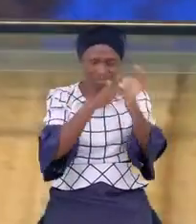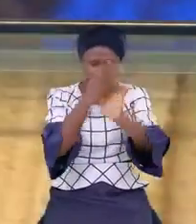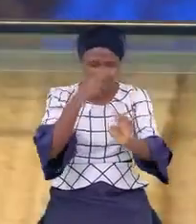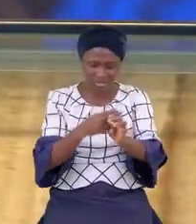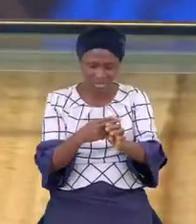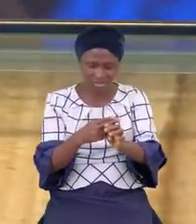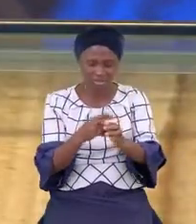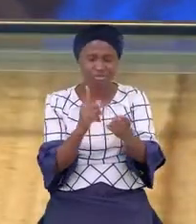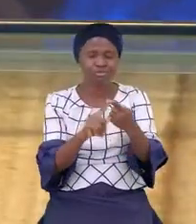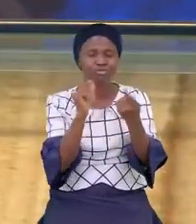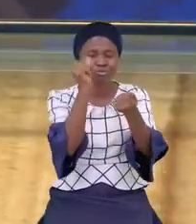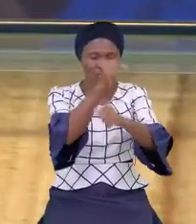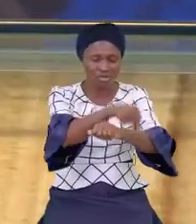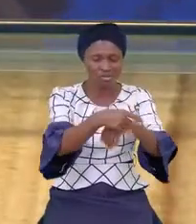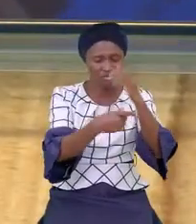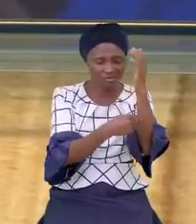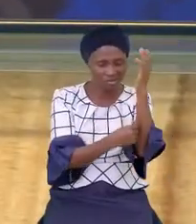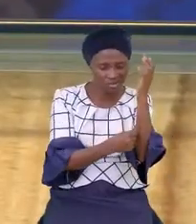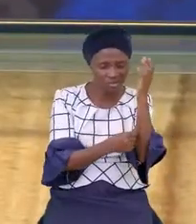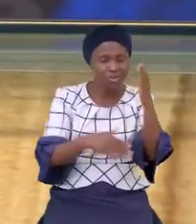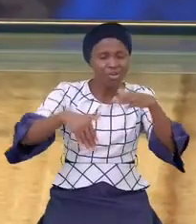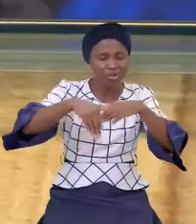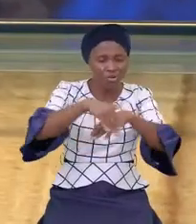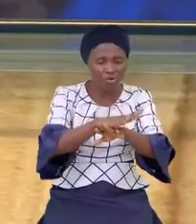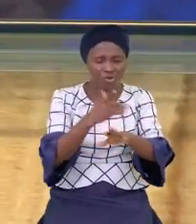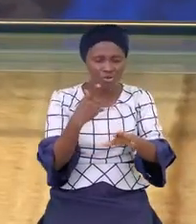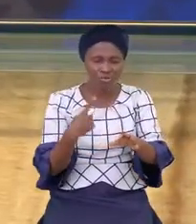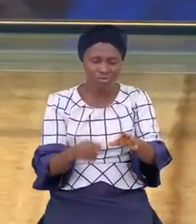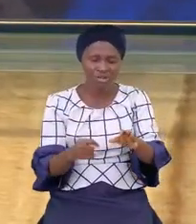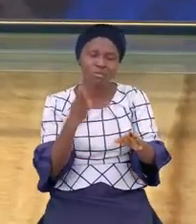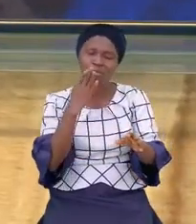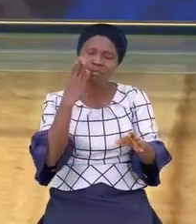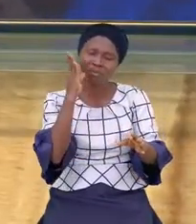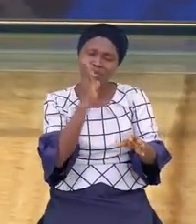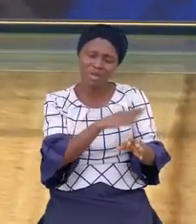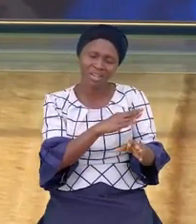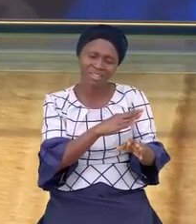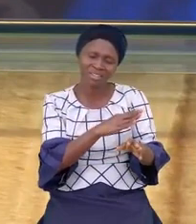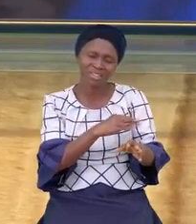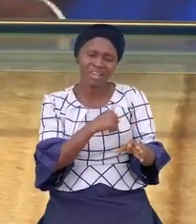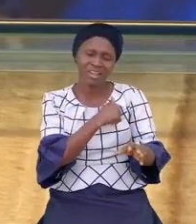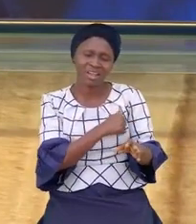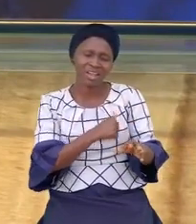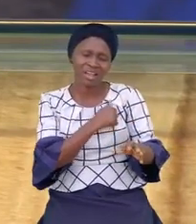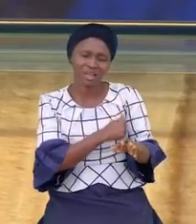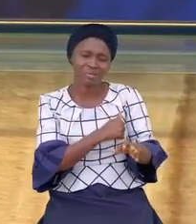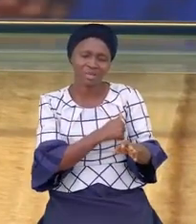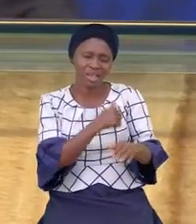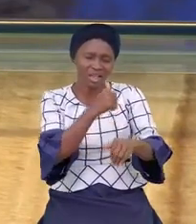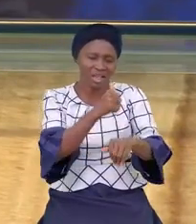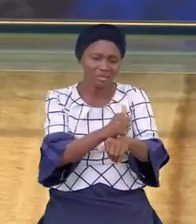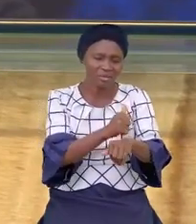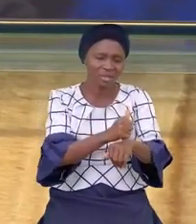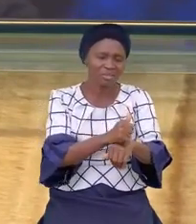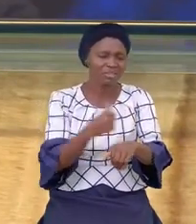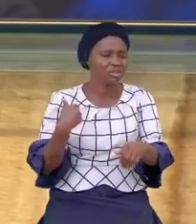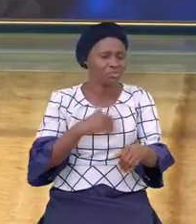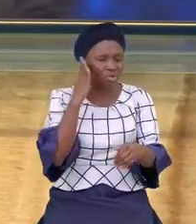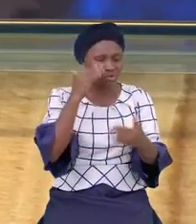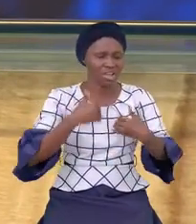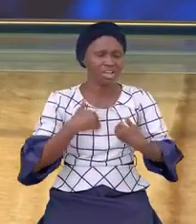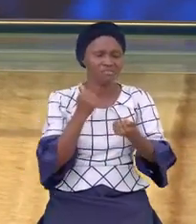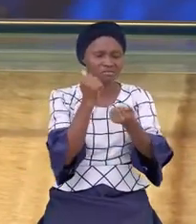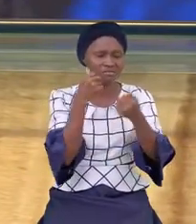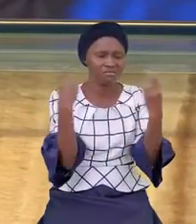the flesh, we'll have the victory. Over bad habits, we'll have the victory. Over any backsliding, we'll have